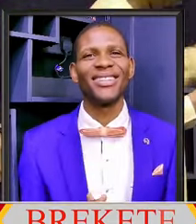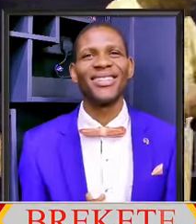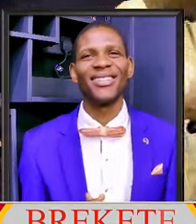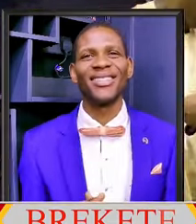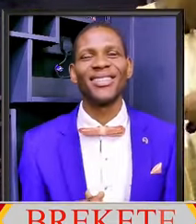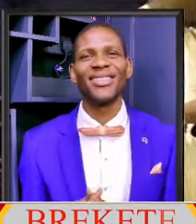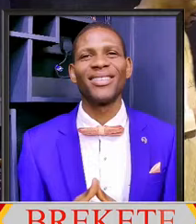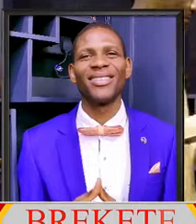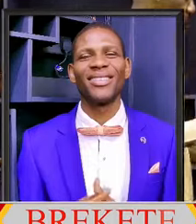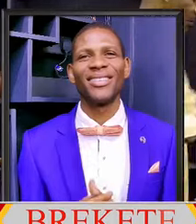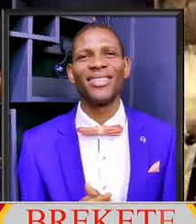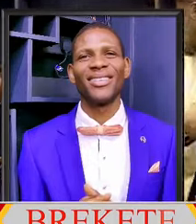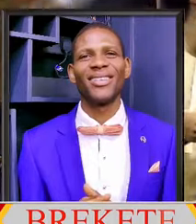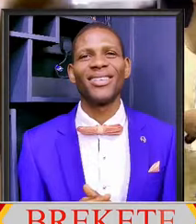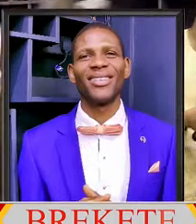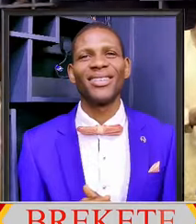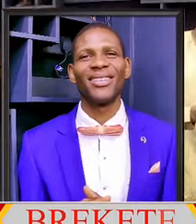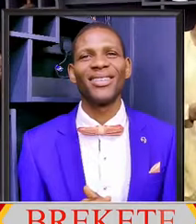Okay,